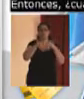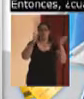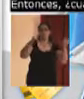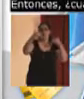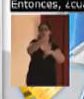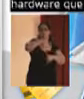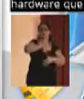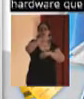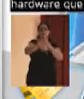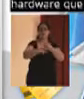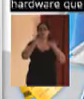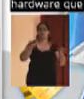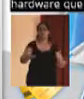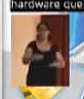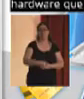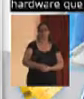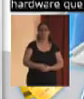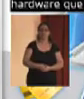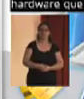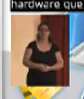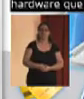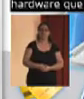What software tools do we use?